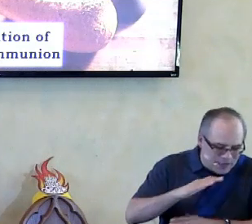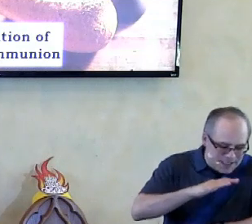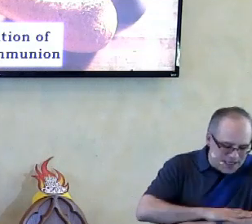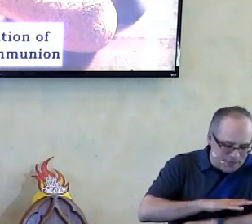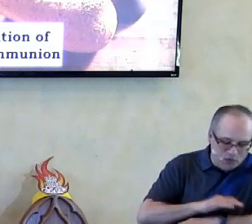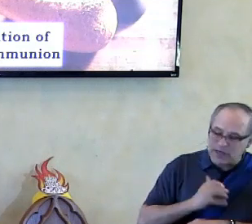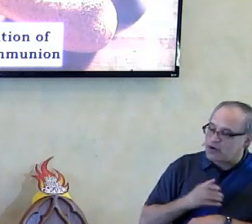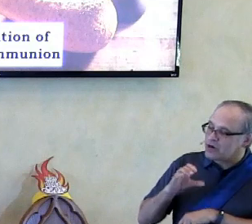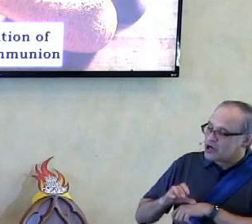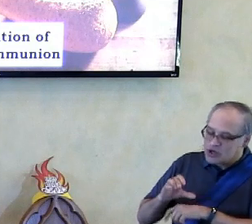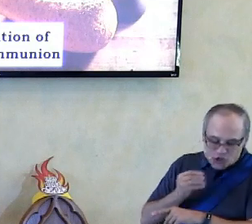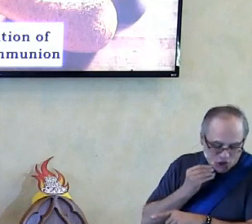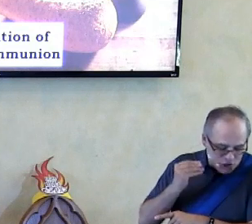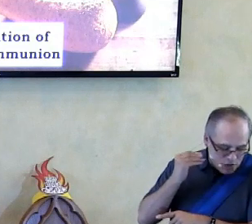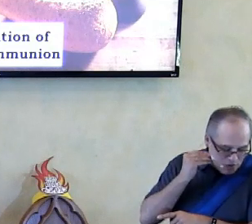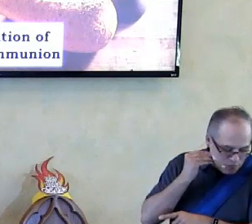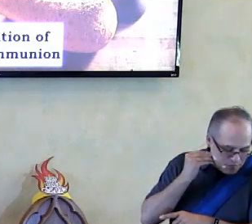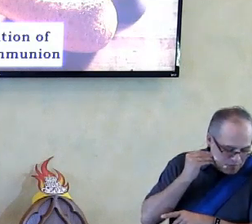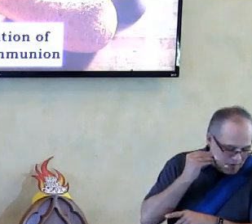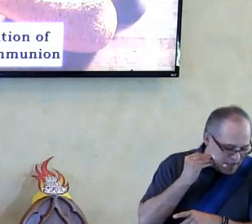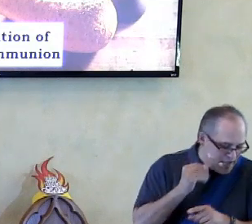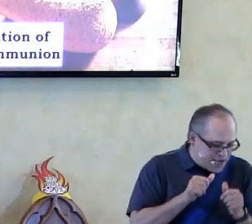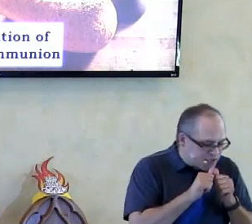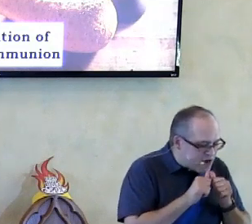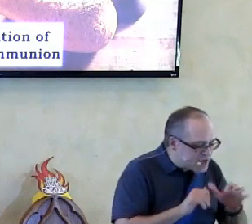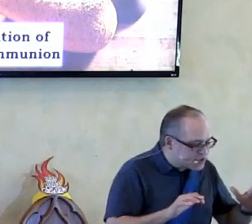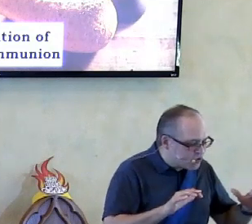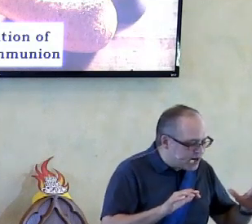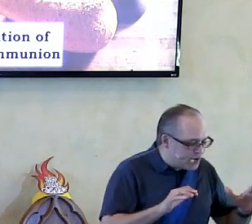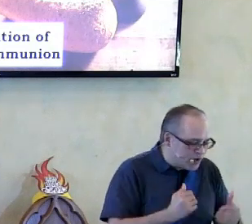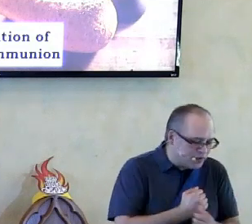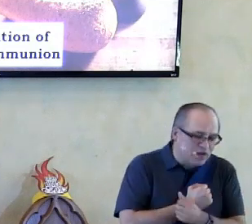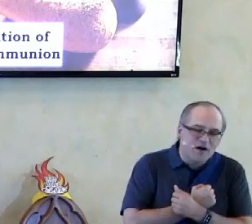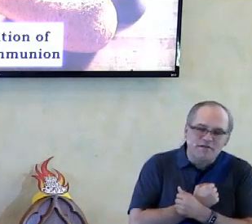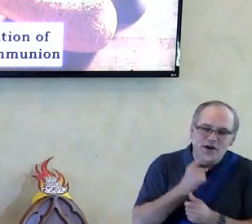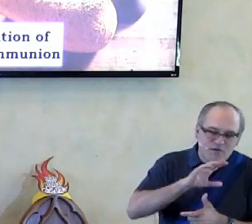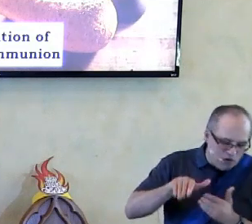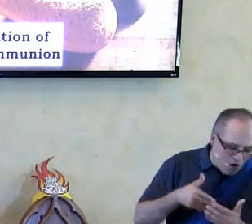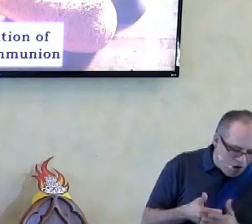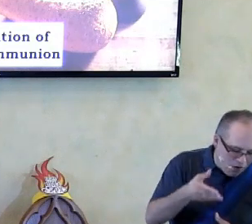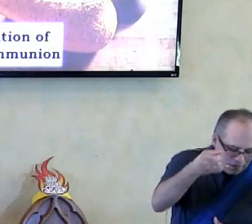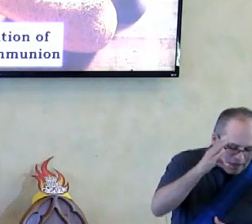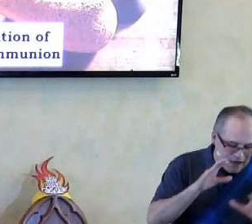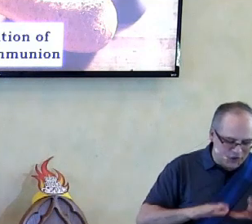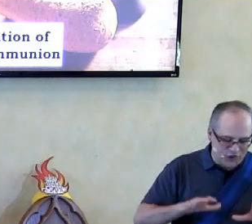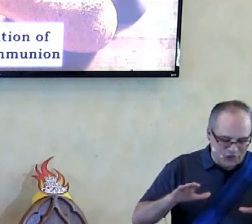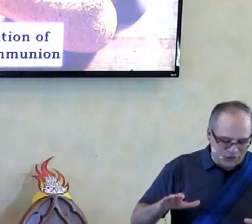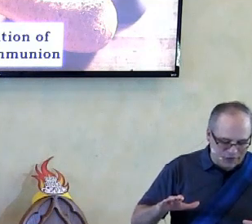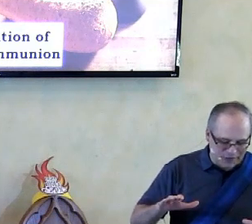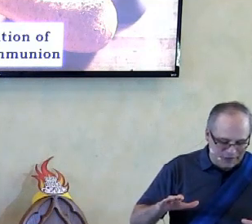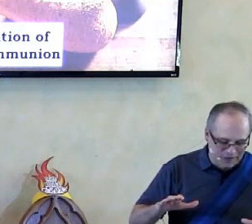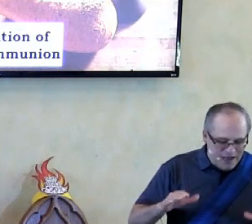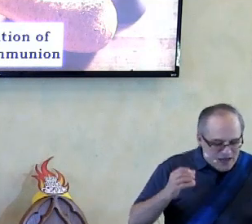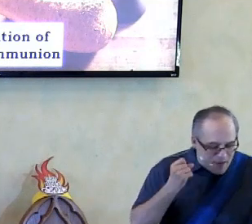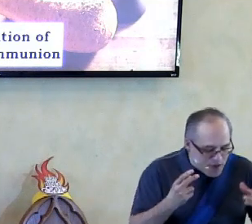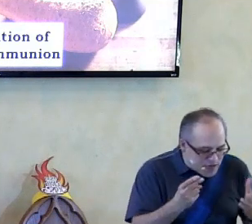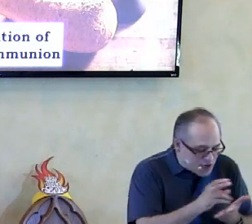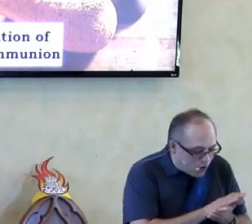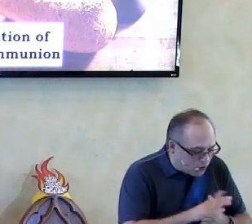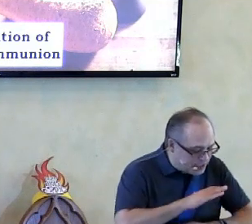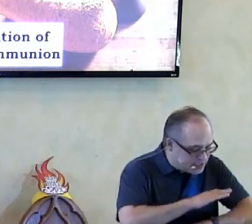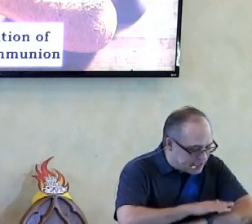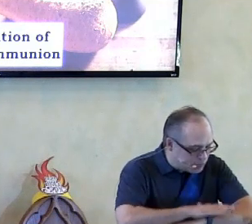holy table in our church home, and to consecrate with love for all God's children that